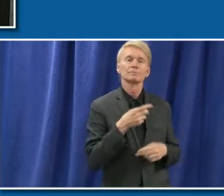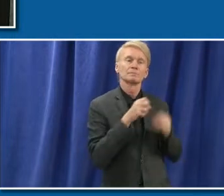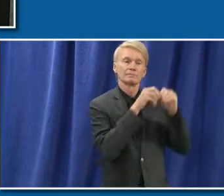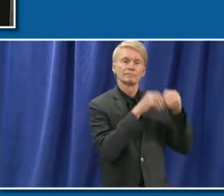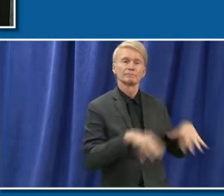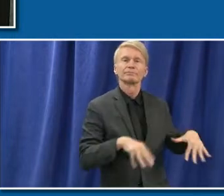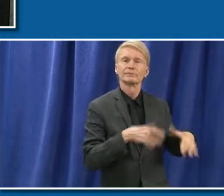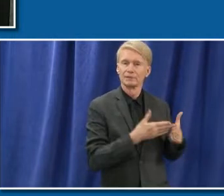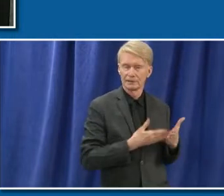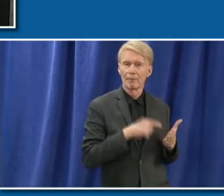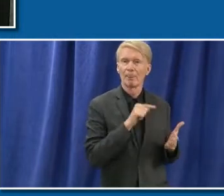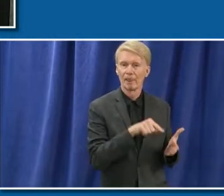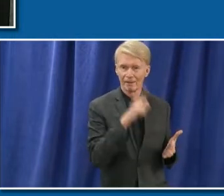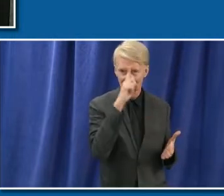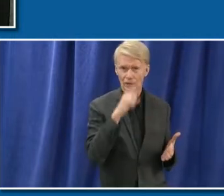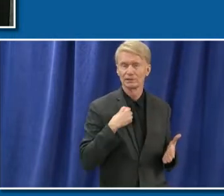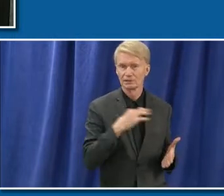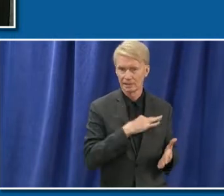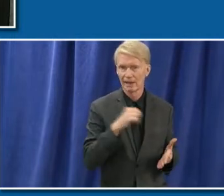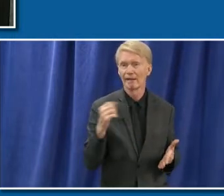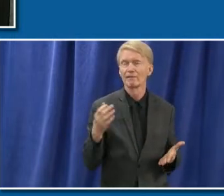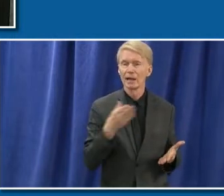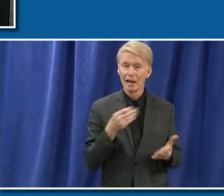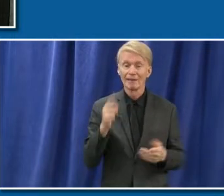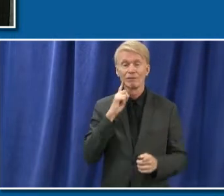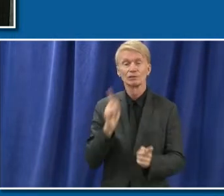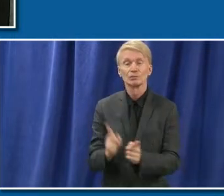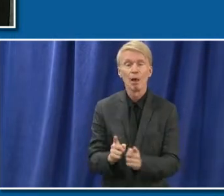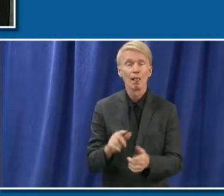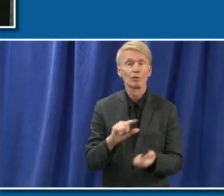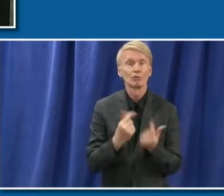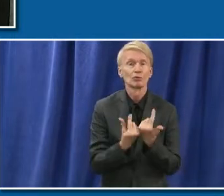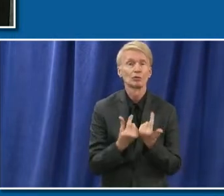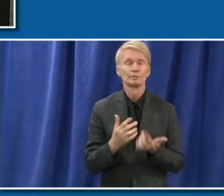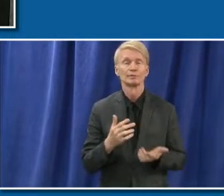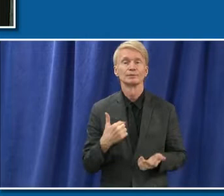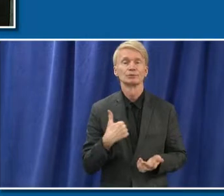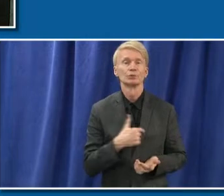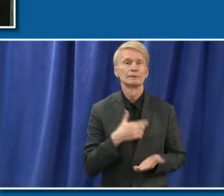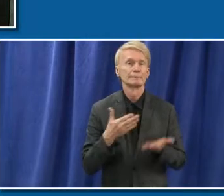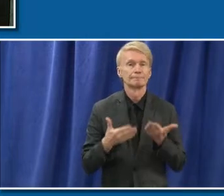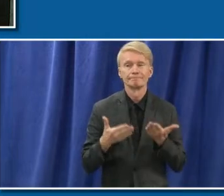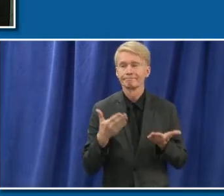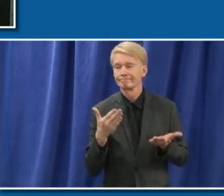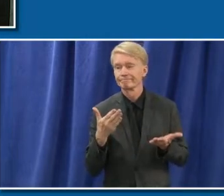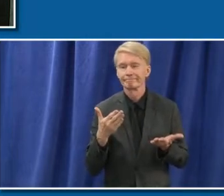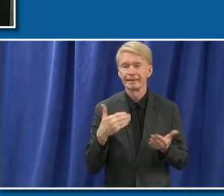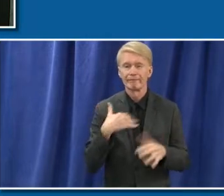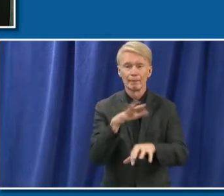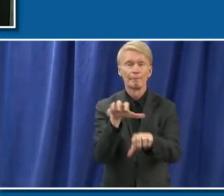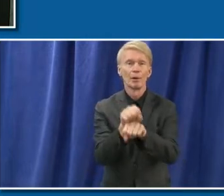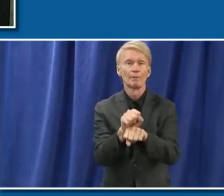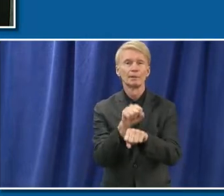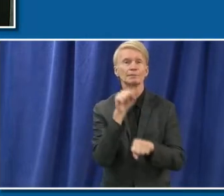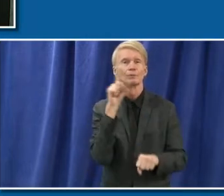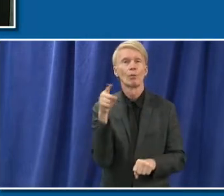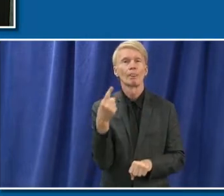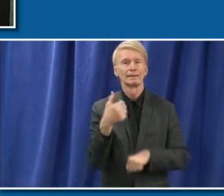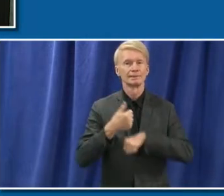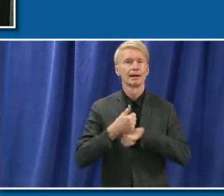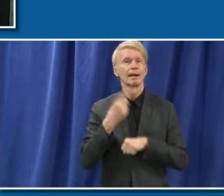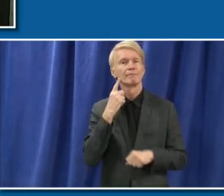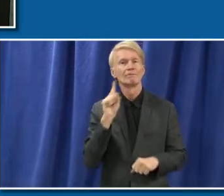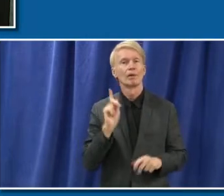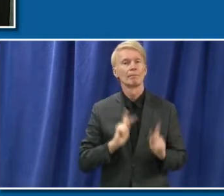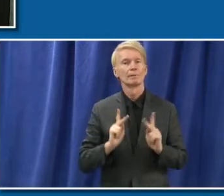of vaccine there for staff. And then for smaller ones, as you heard, we will be on an appointment-only basis, be